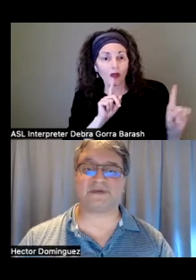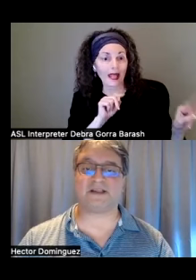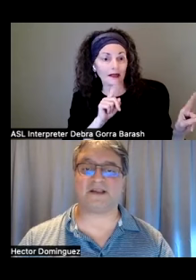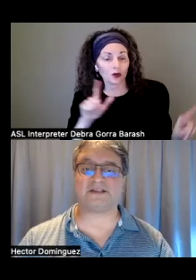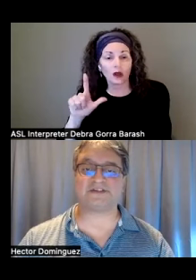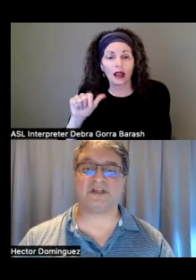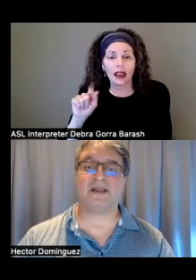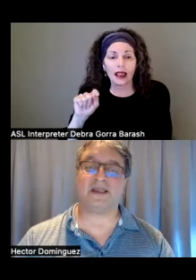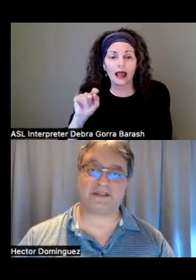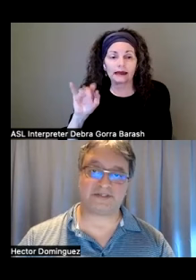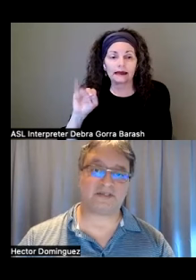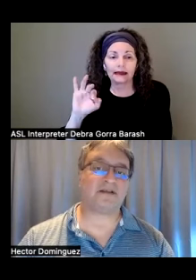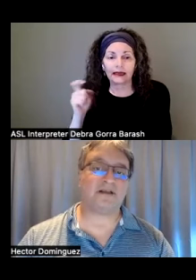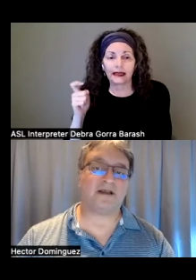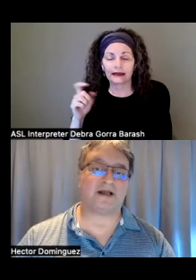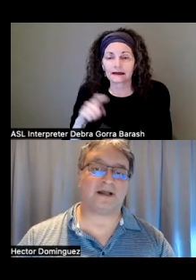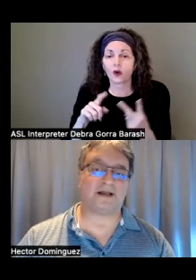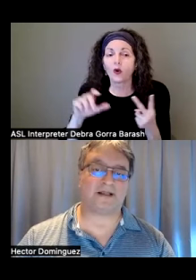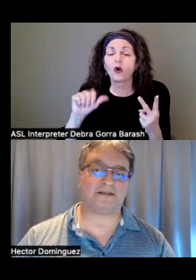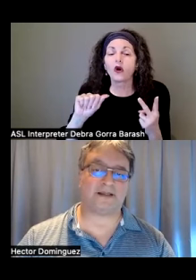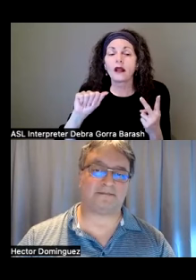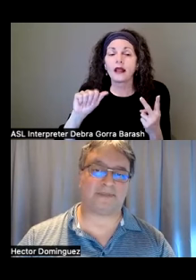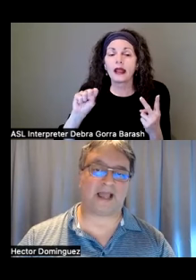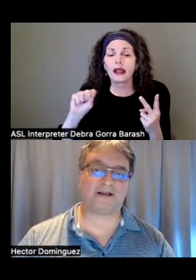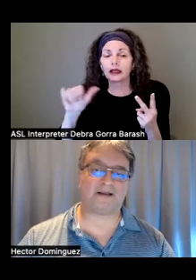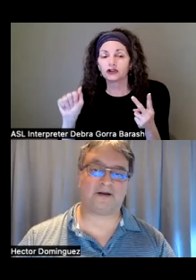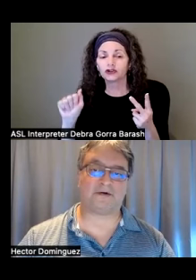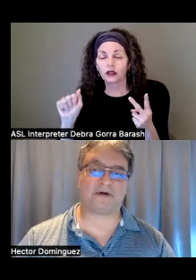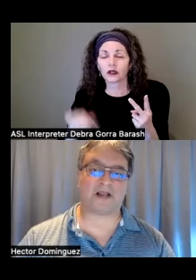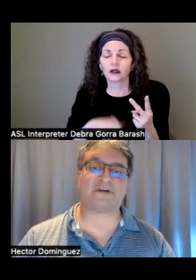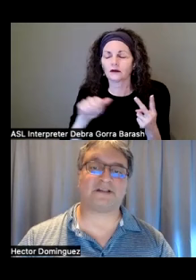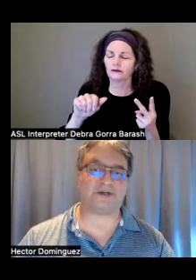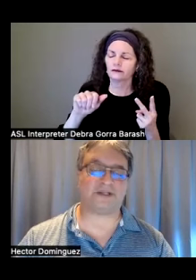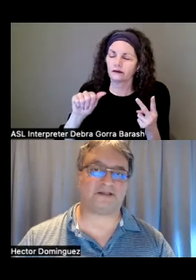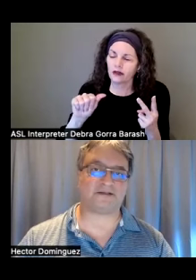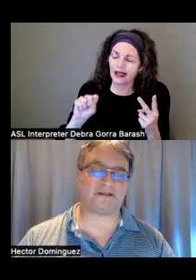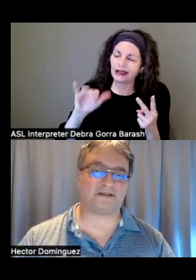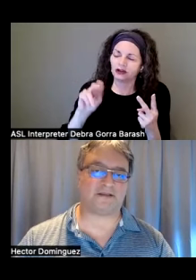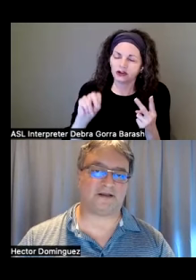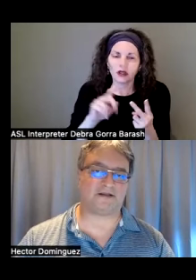of Hispanic heritage, Asian, and Black or African